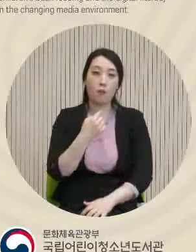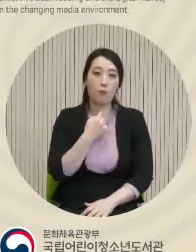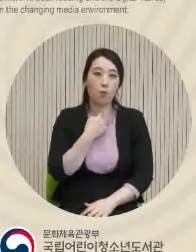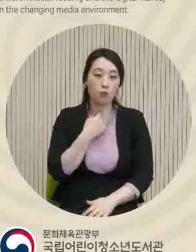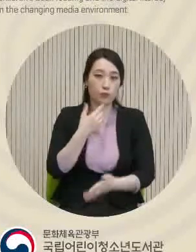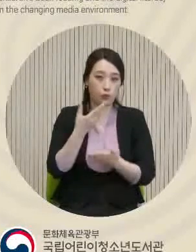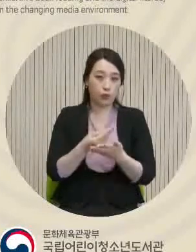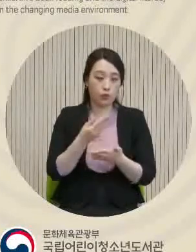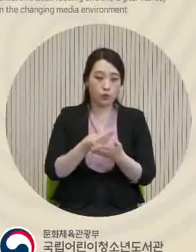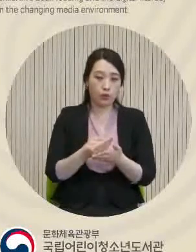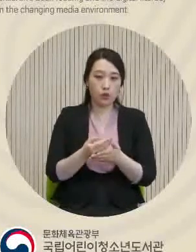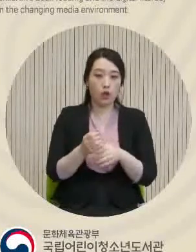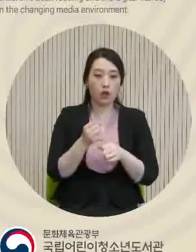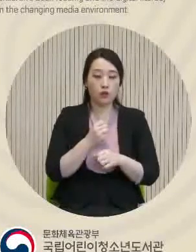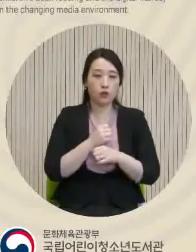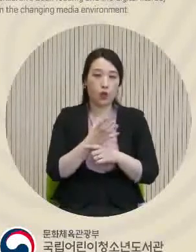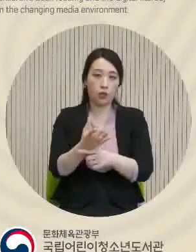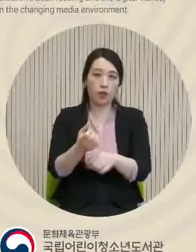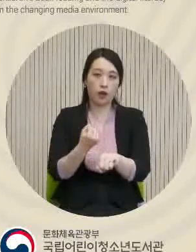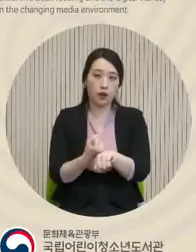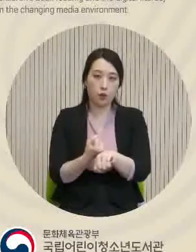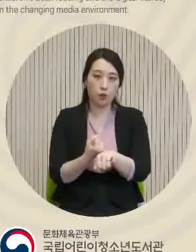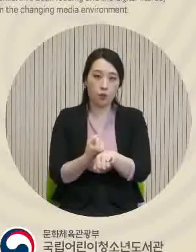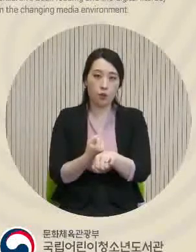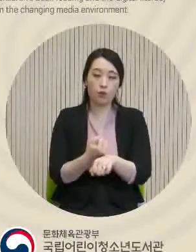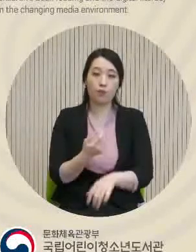other students with their voices